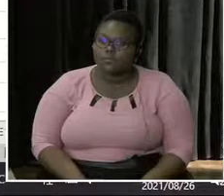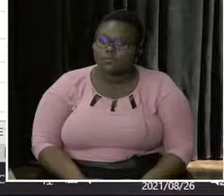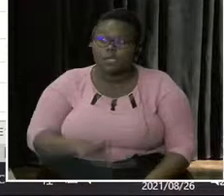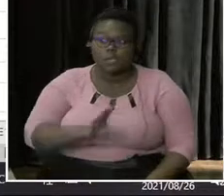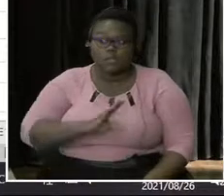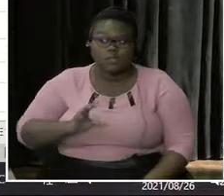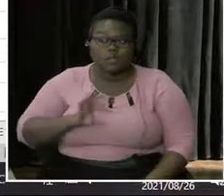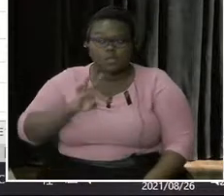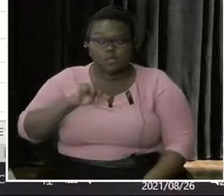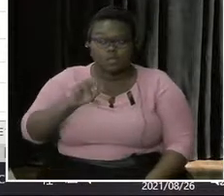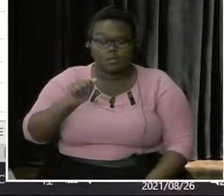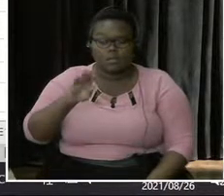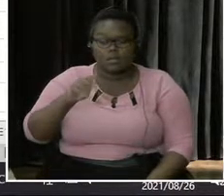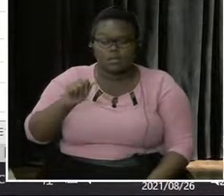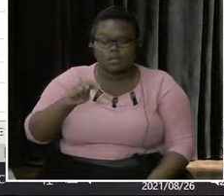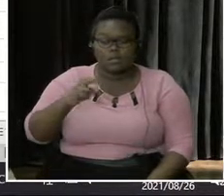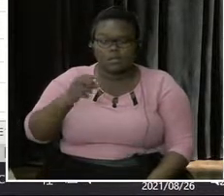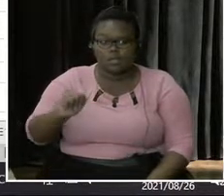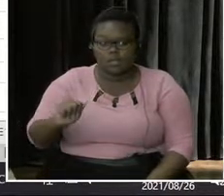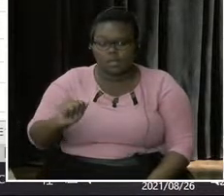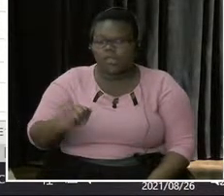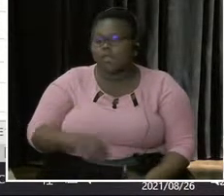Councillor Mabanga?